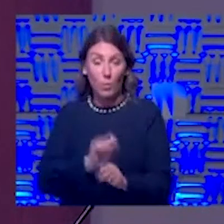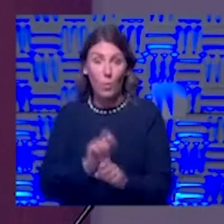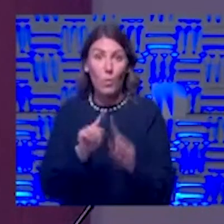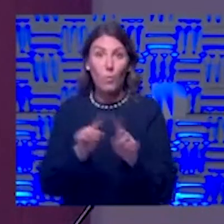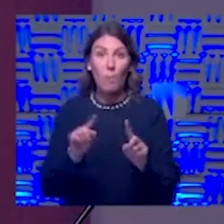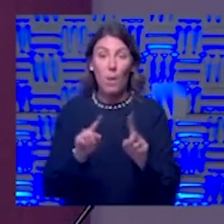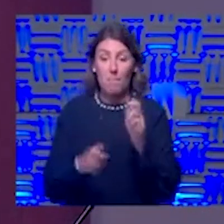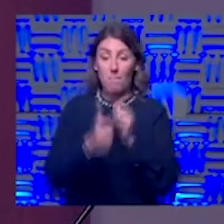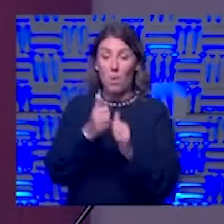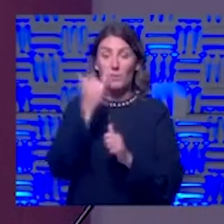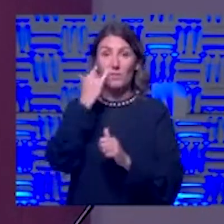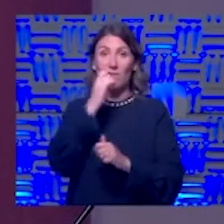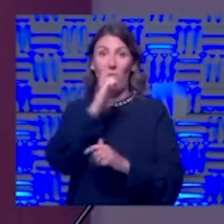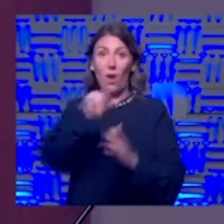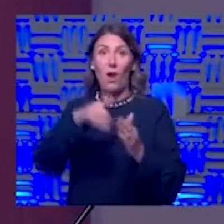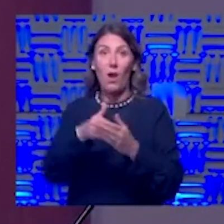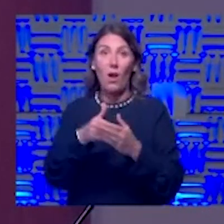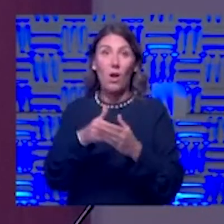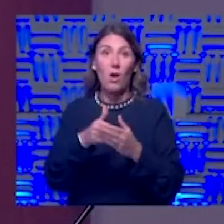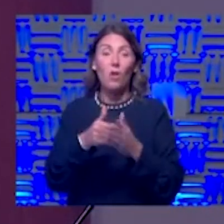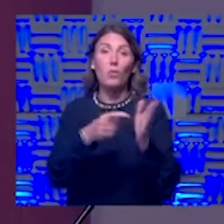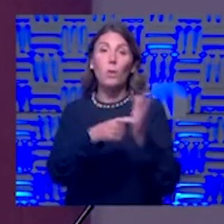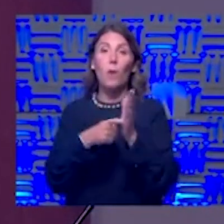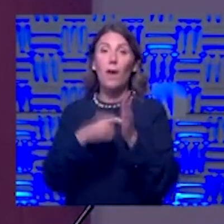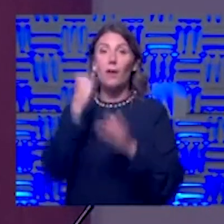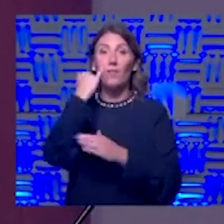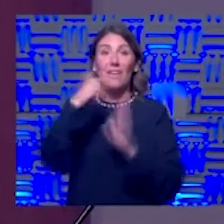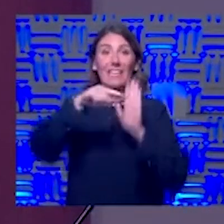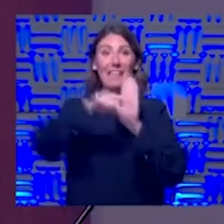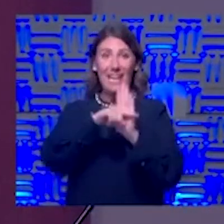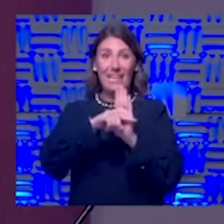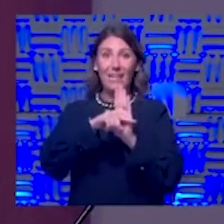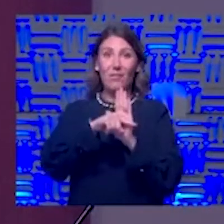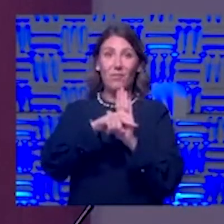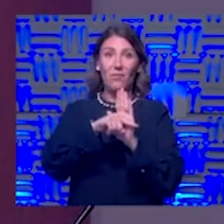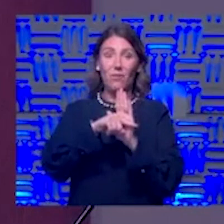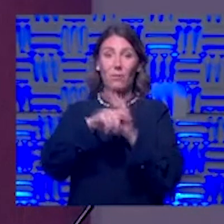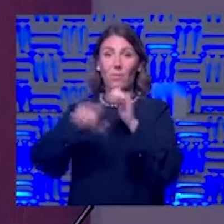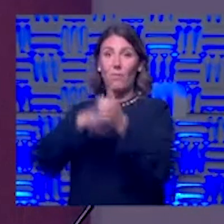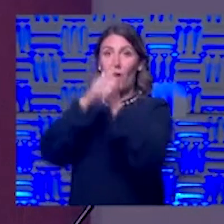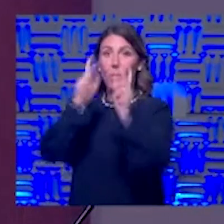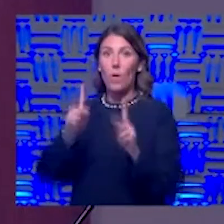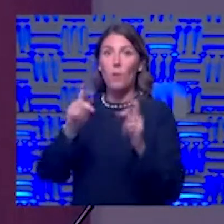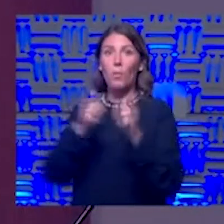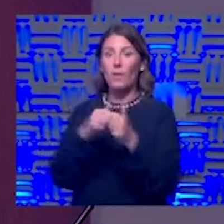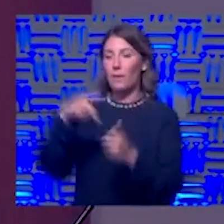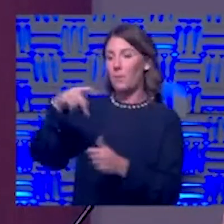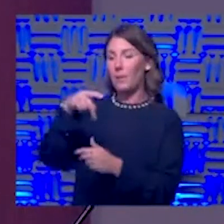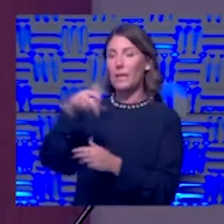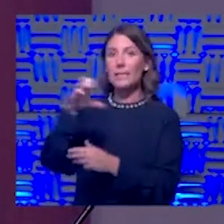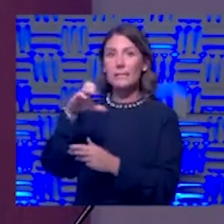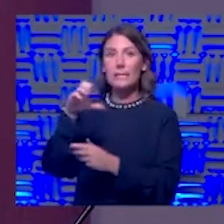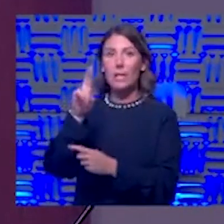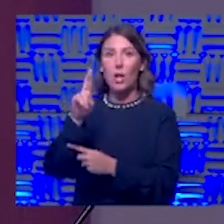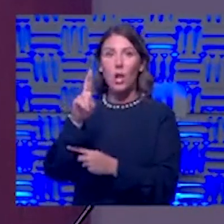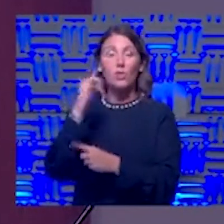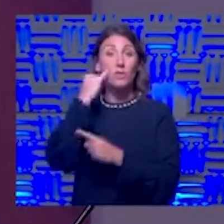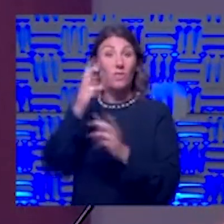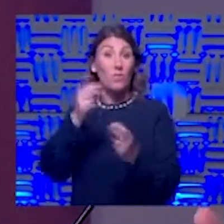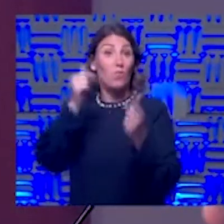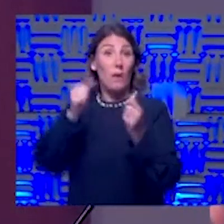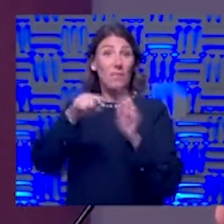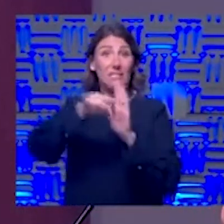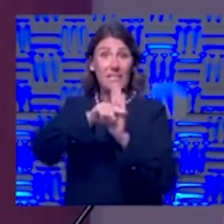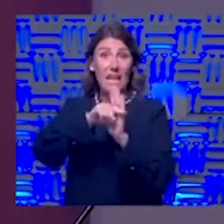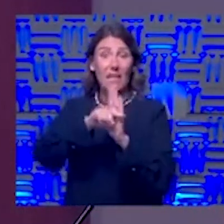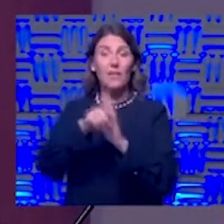those rapid tests require that a negative be followed up with a PCR. So if your rapid is negative, you're still